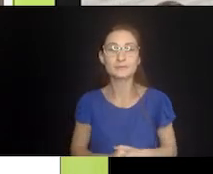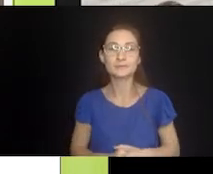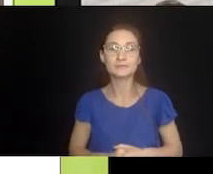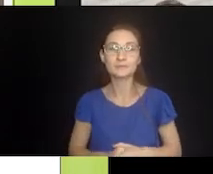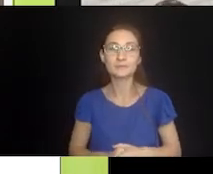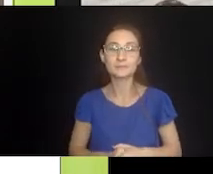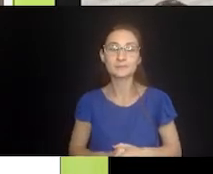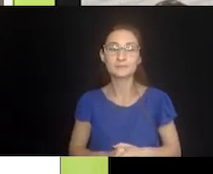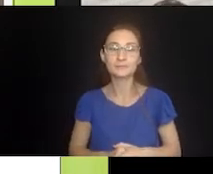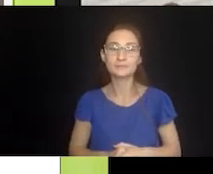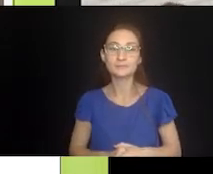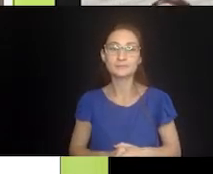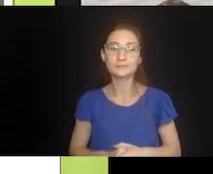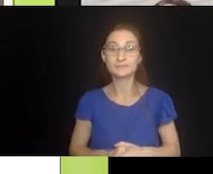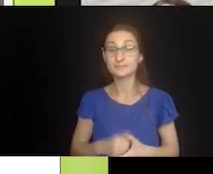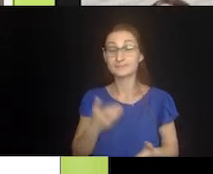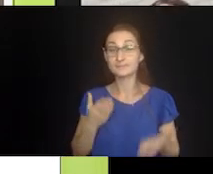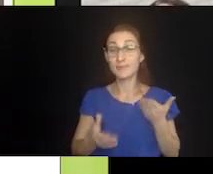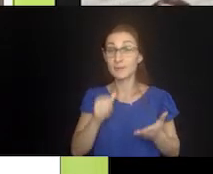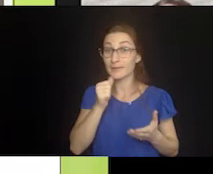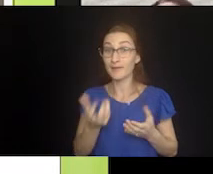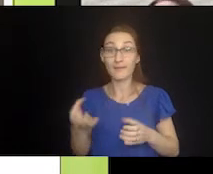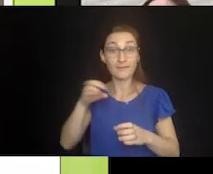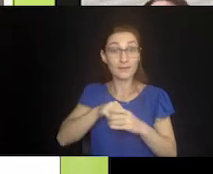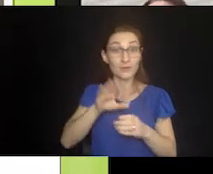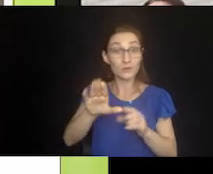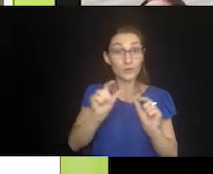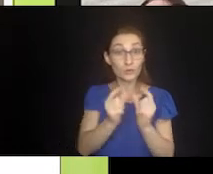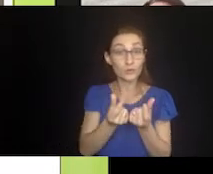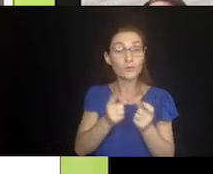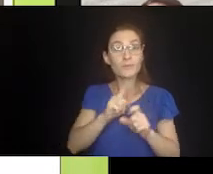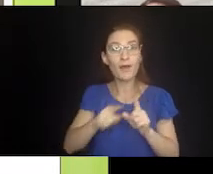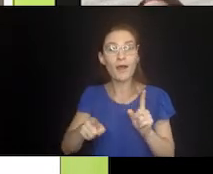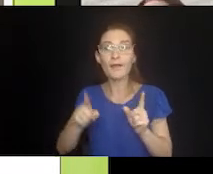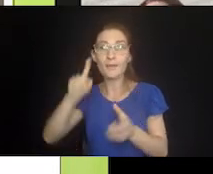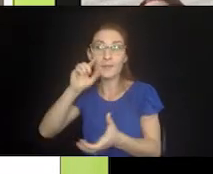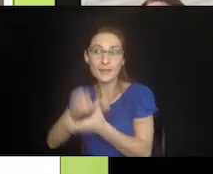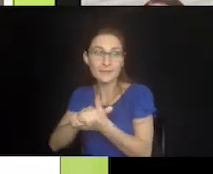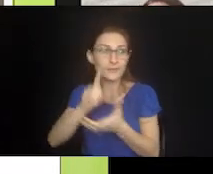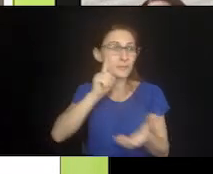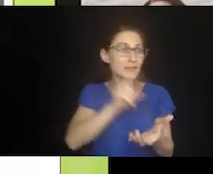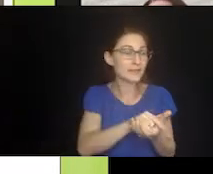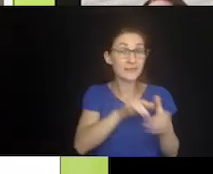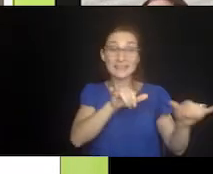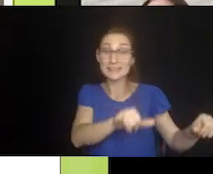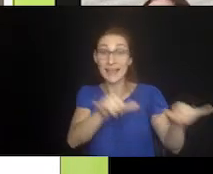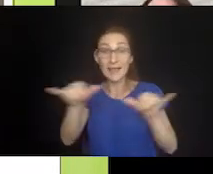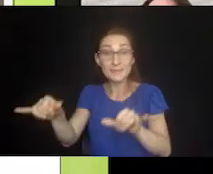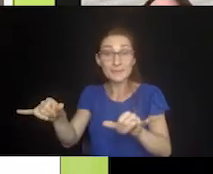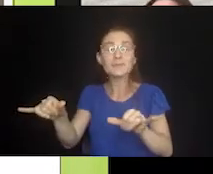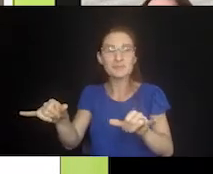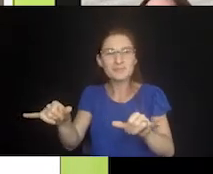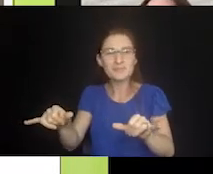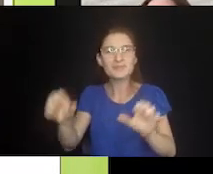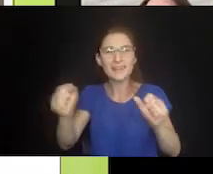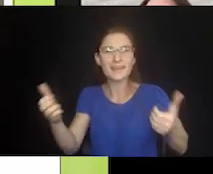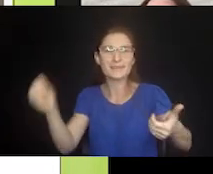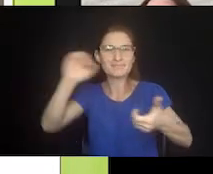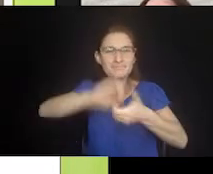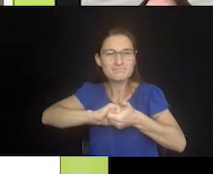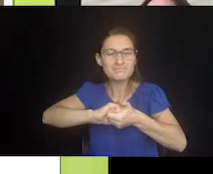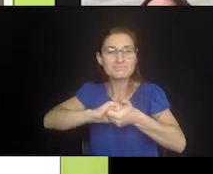maybe is not affiliated with your group, but they may believe in the same thing that you're believing in, and